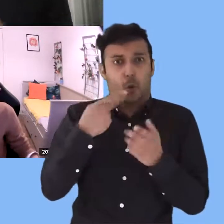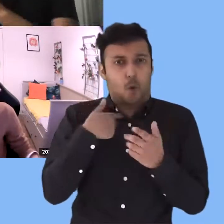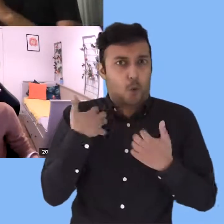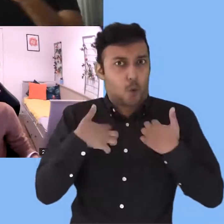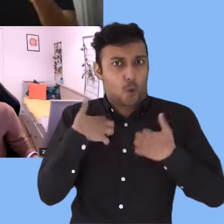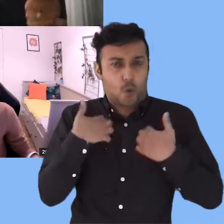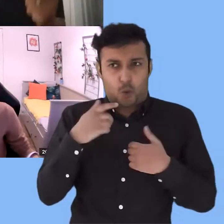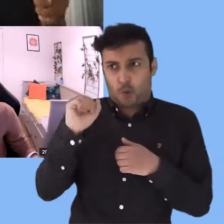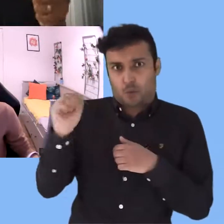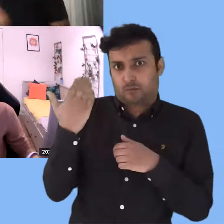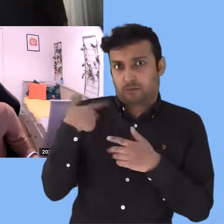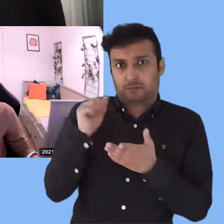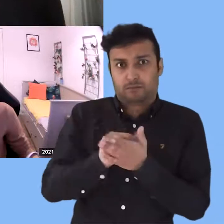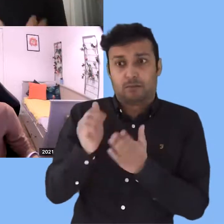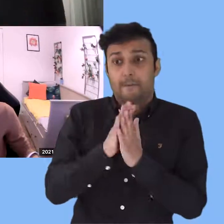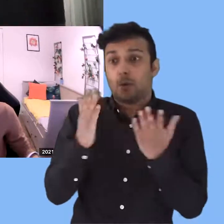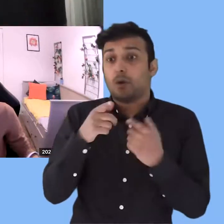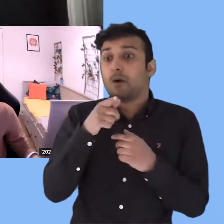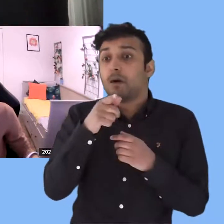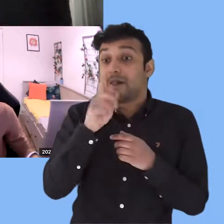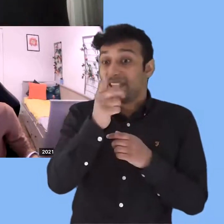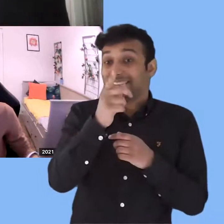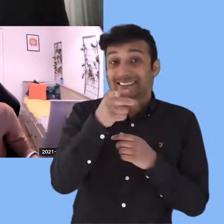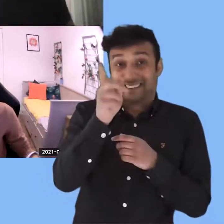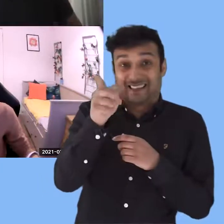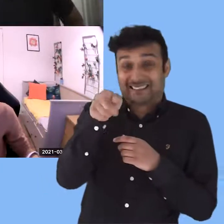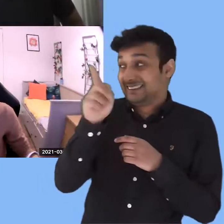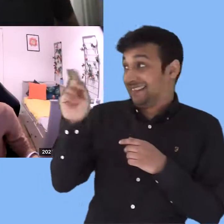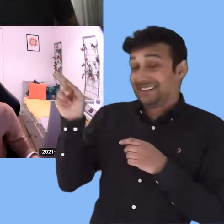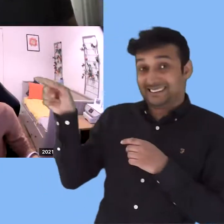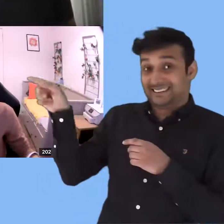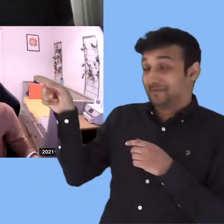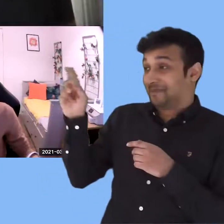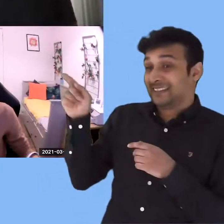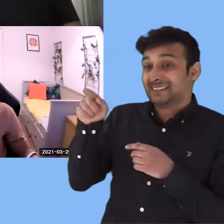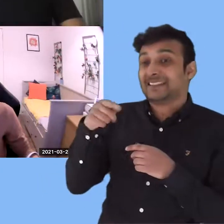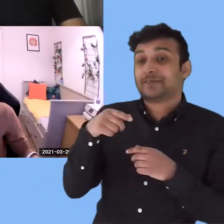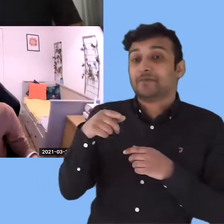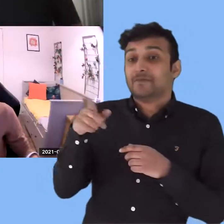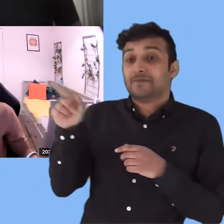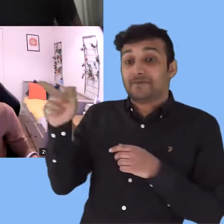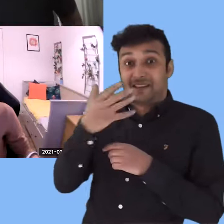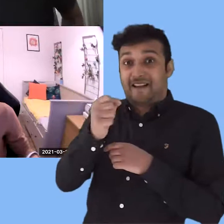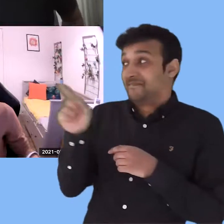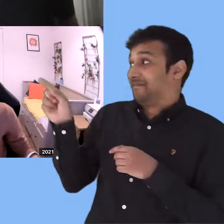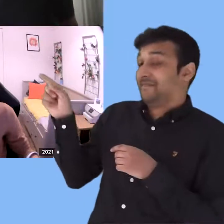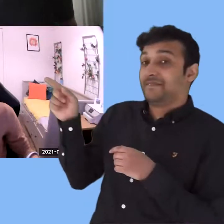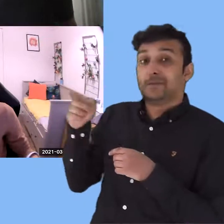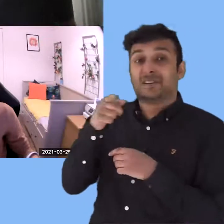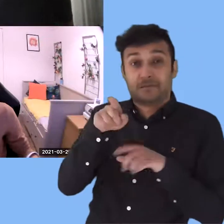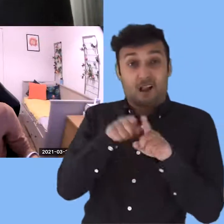Yeah, I was going to grab my copy too and put it in the camera. But seeing, you know, having that book, seeing that now, how did that make you